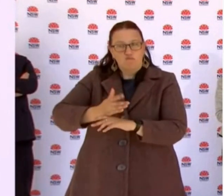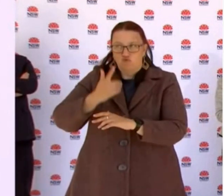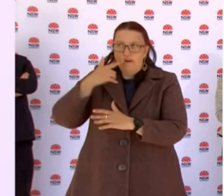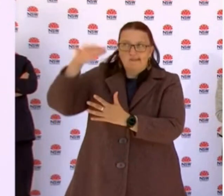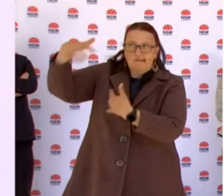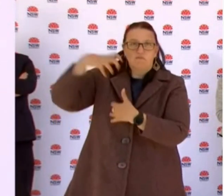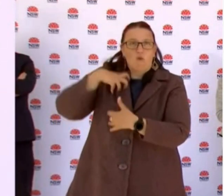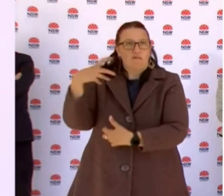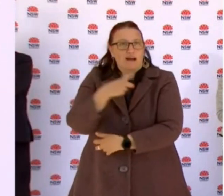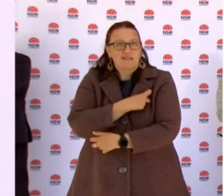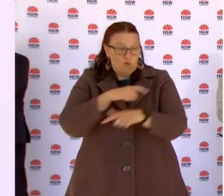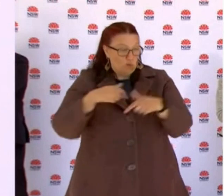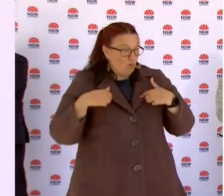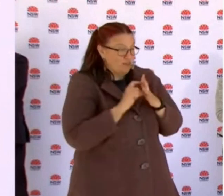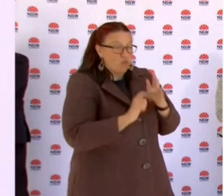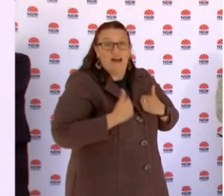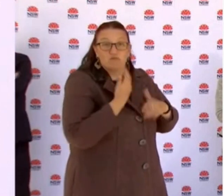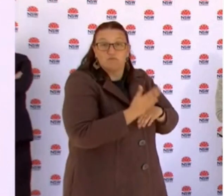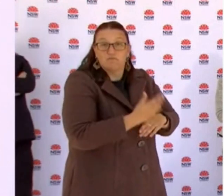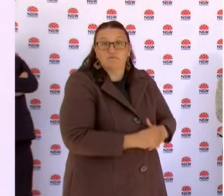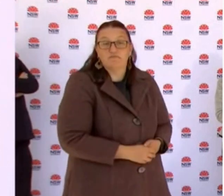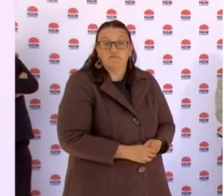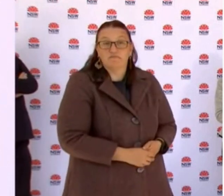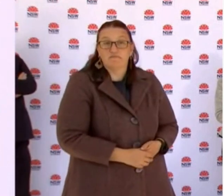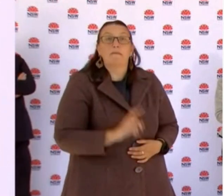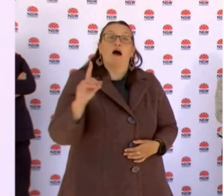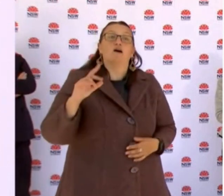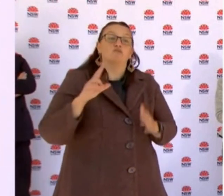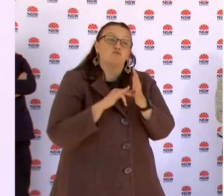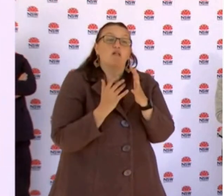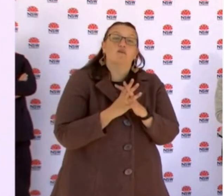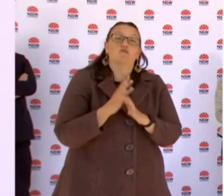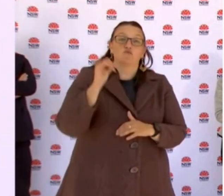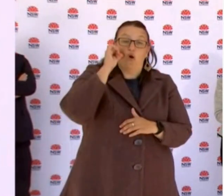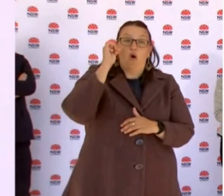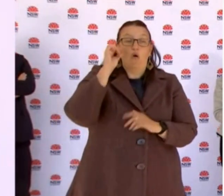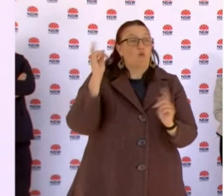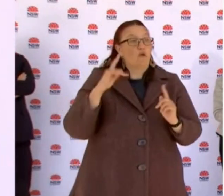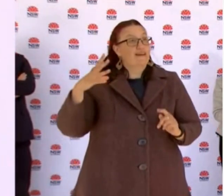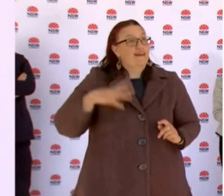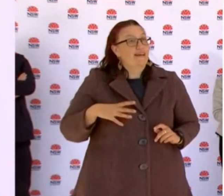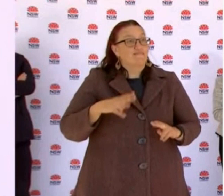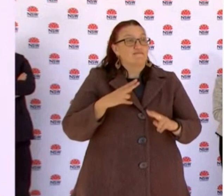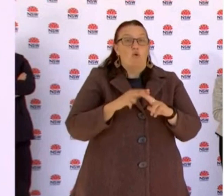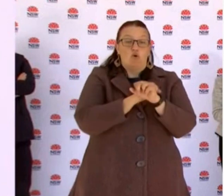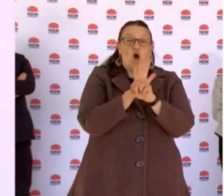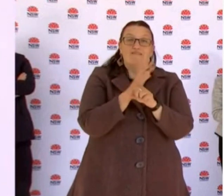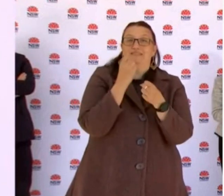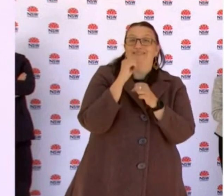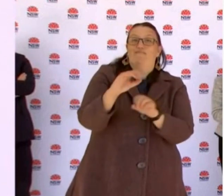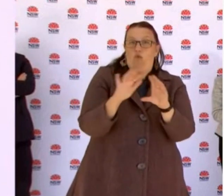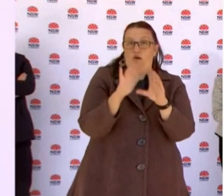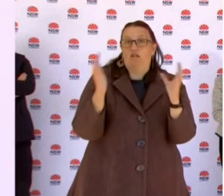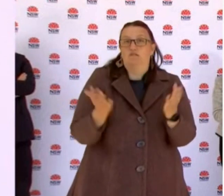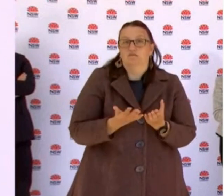also make this point that we know what it takes to live in a COVID-safe world. We know what it takes. In the absence of the vaccine, we know what we need to